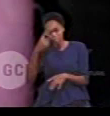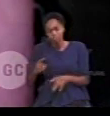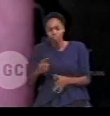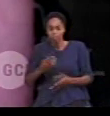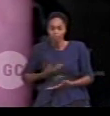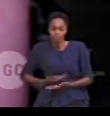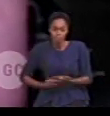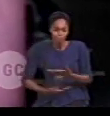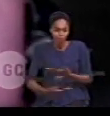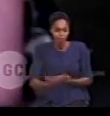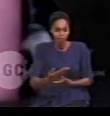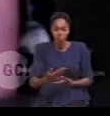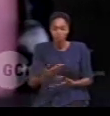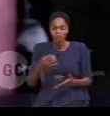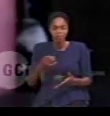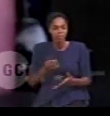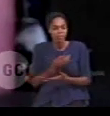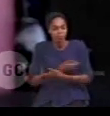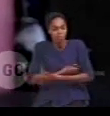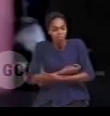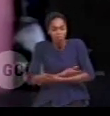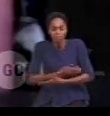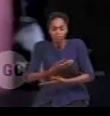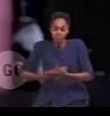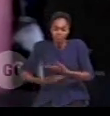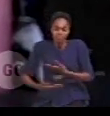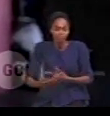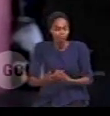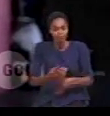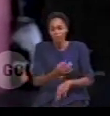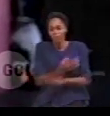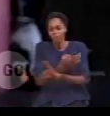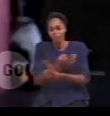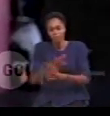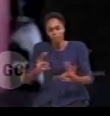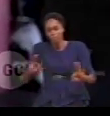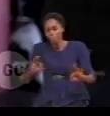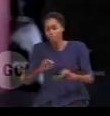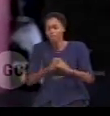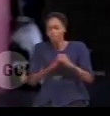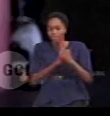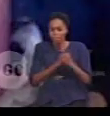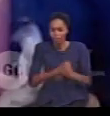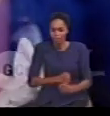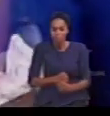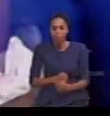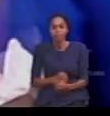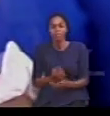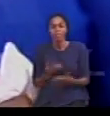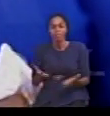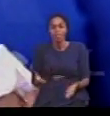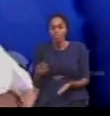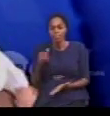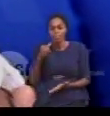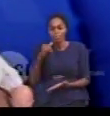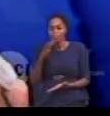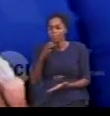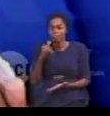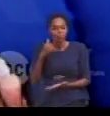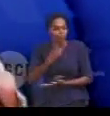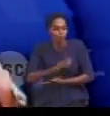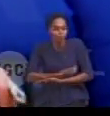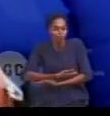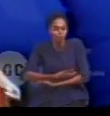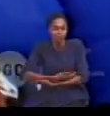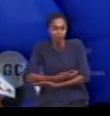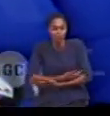room. I came out within how many minutes, I was out already. And here is the baby with me. I